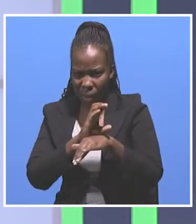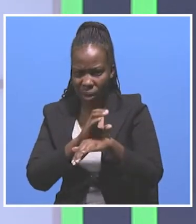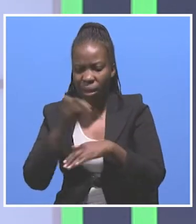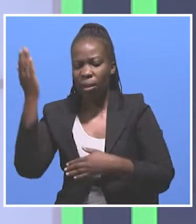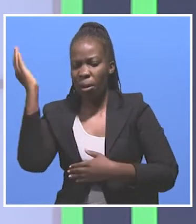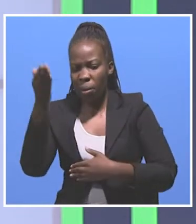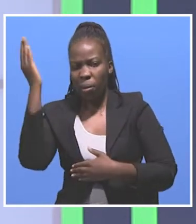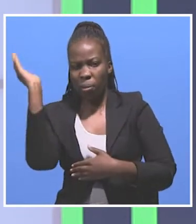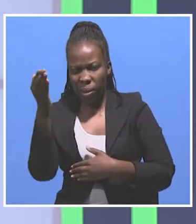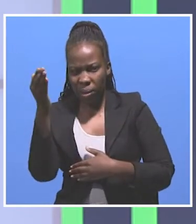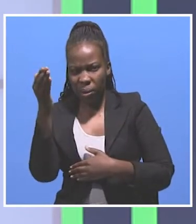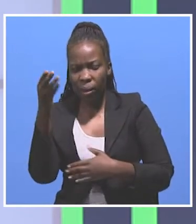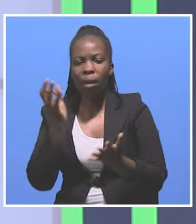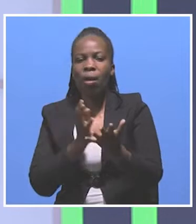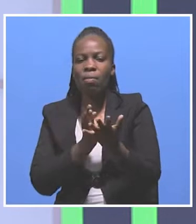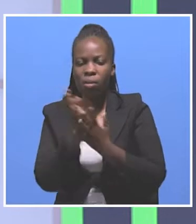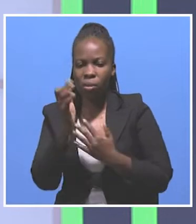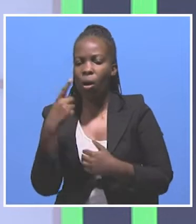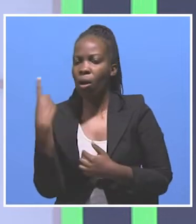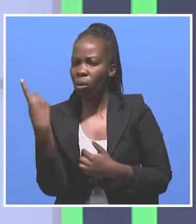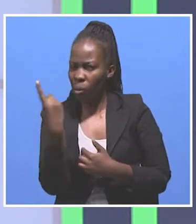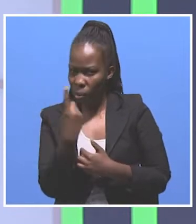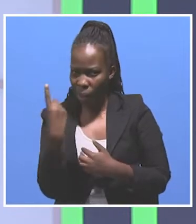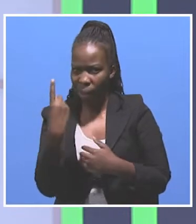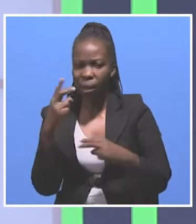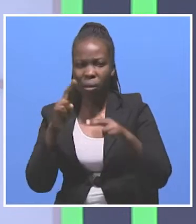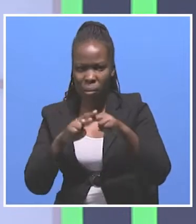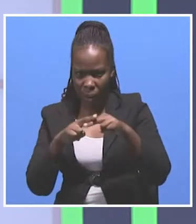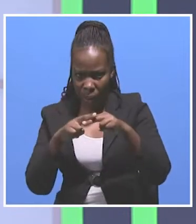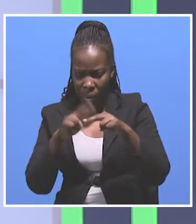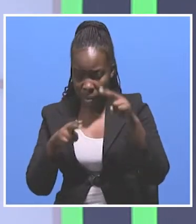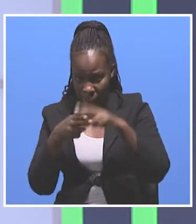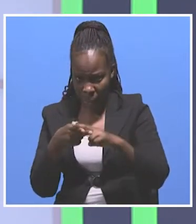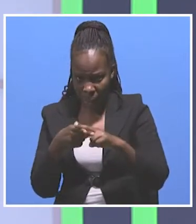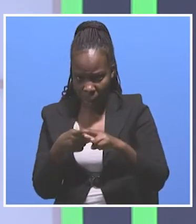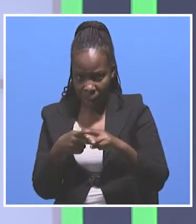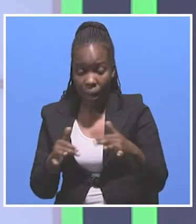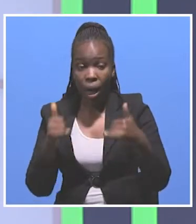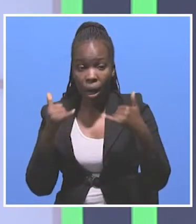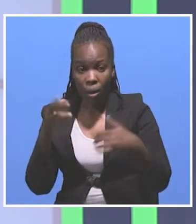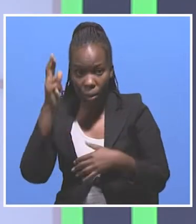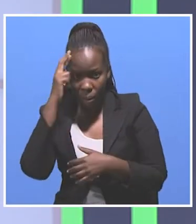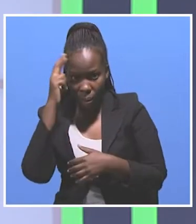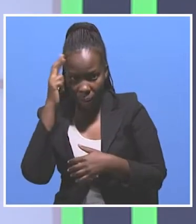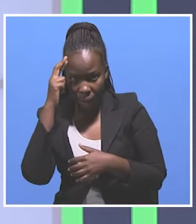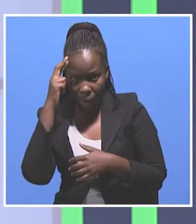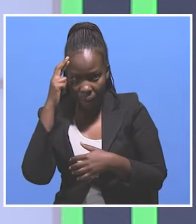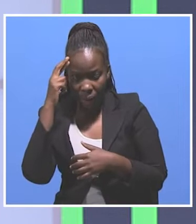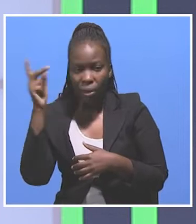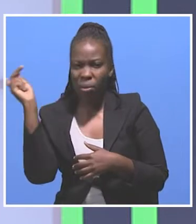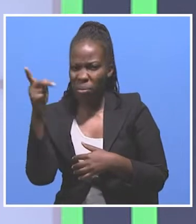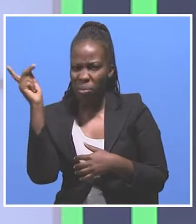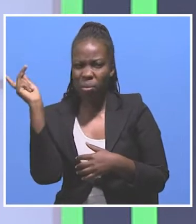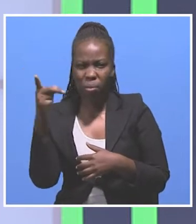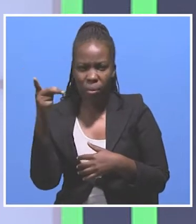faithful to one partner because it will be misunderstood. Now remember that you preach abstinence,